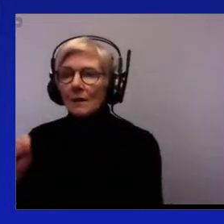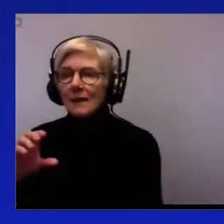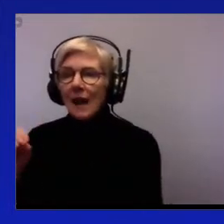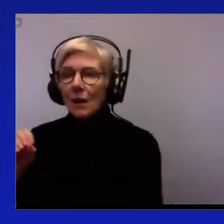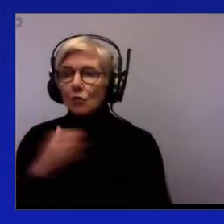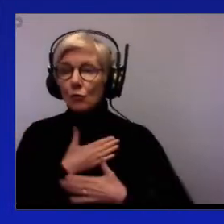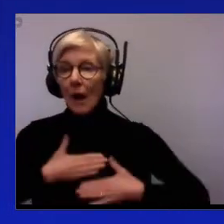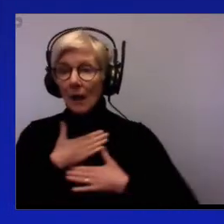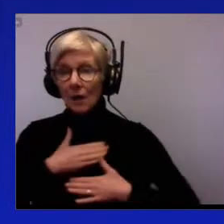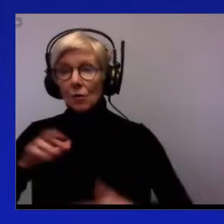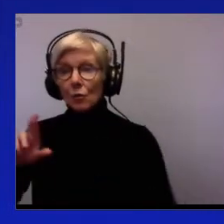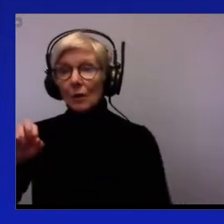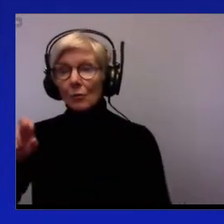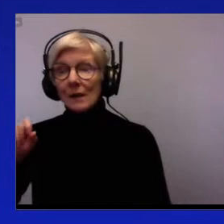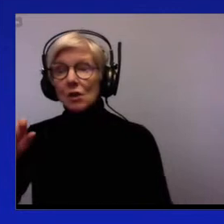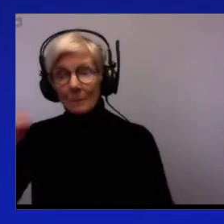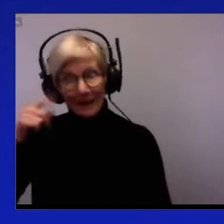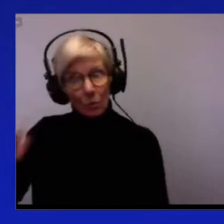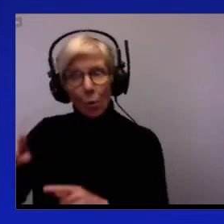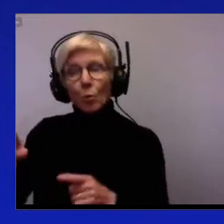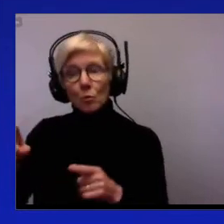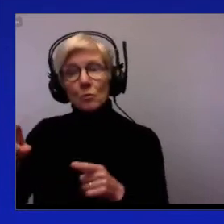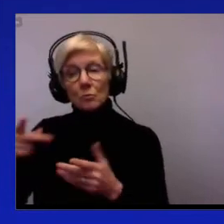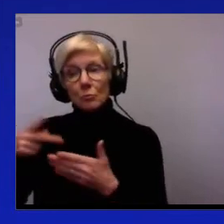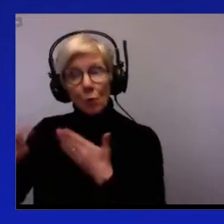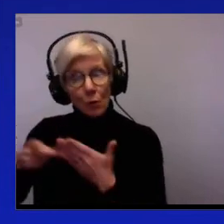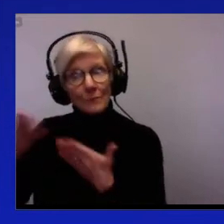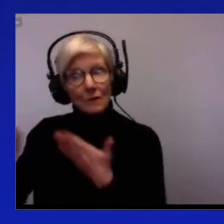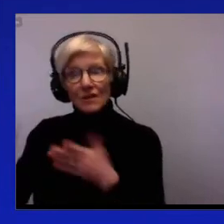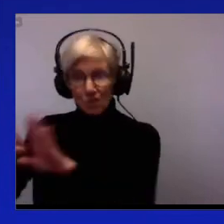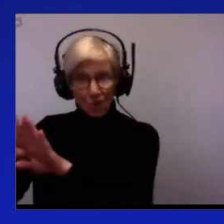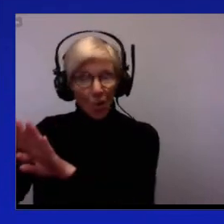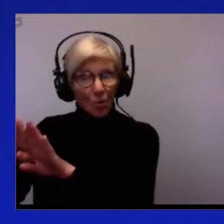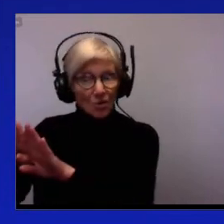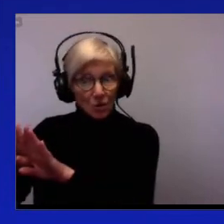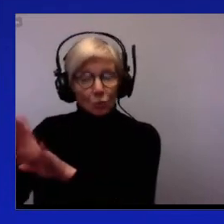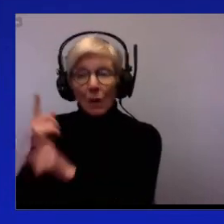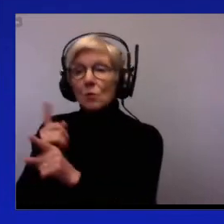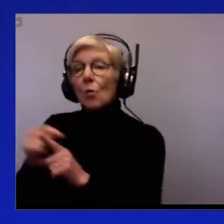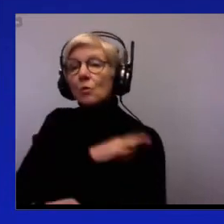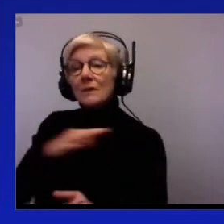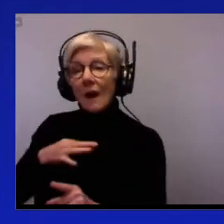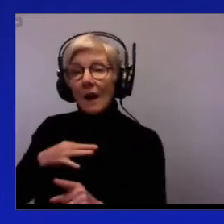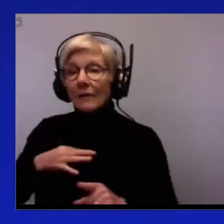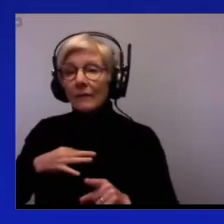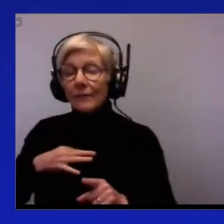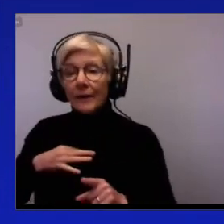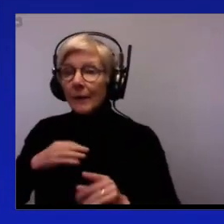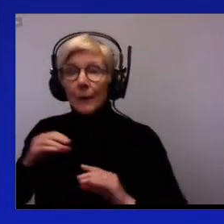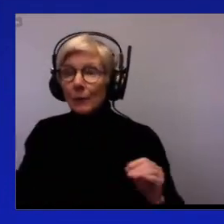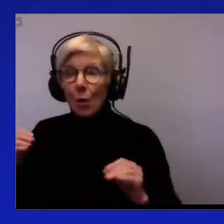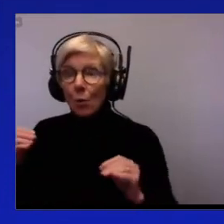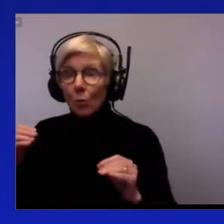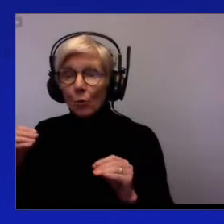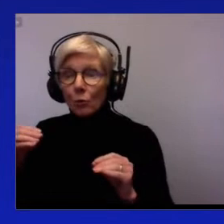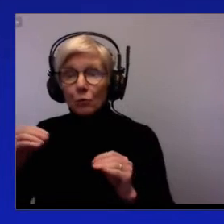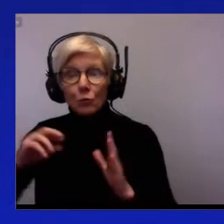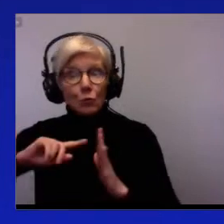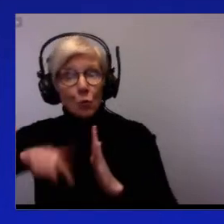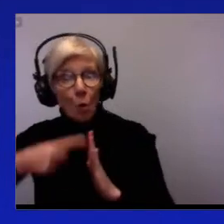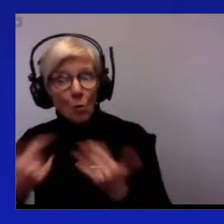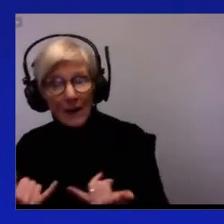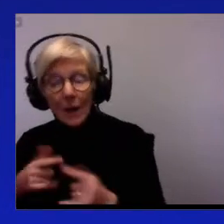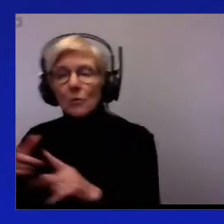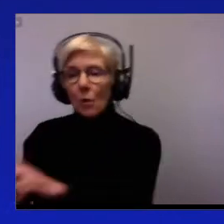down. And to your point exactly, so because those services are shut down, it doesn't have an impact right now on the community.